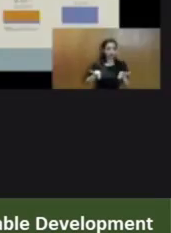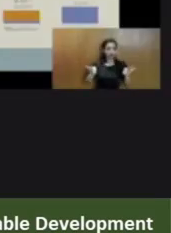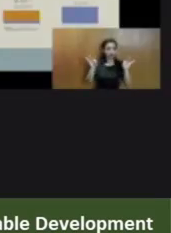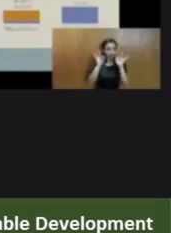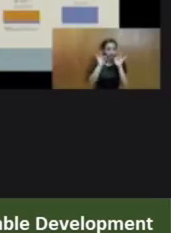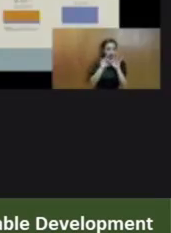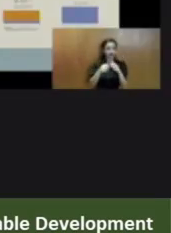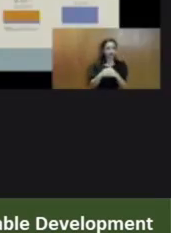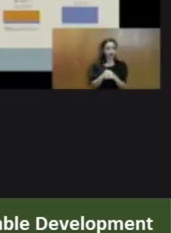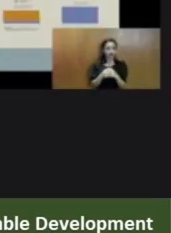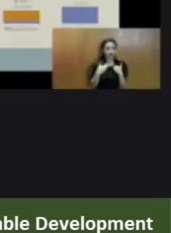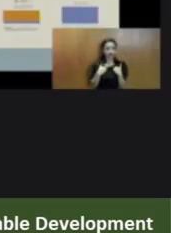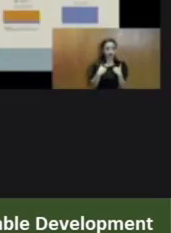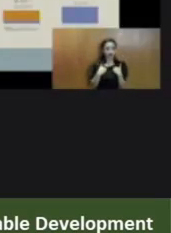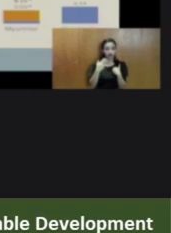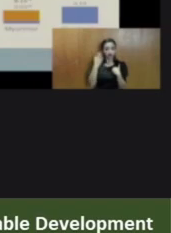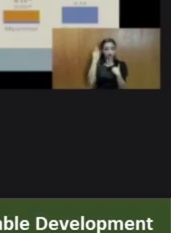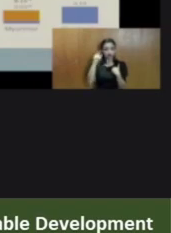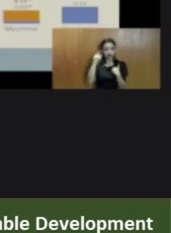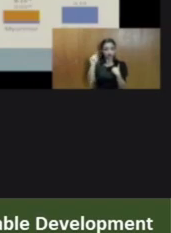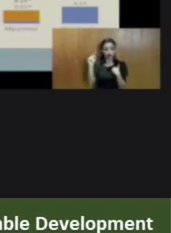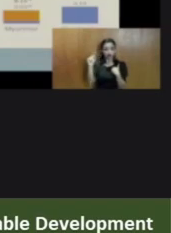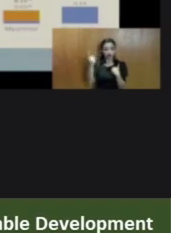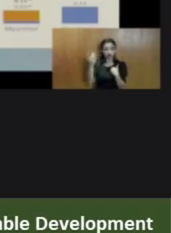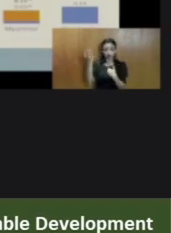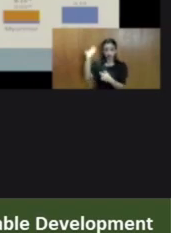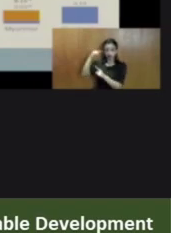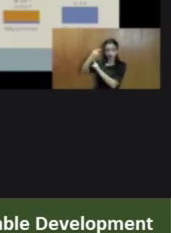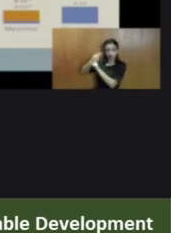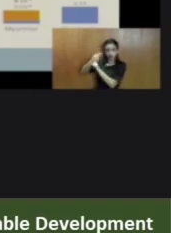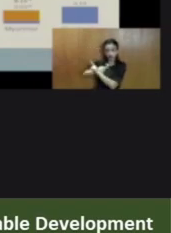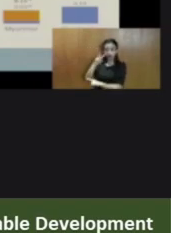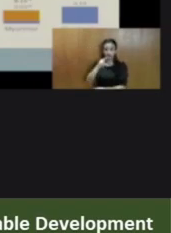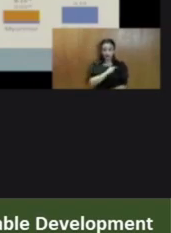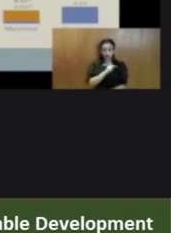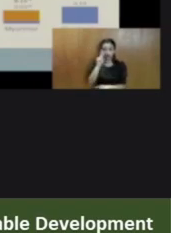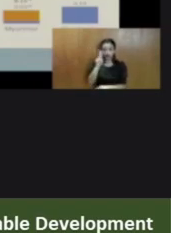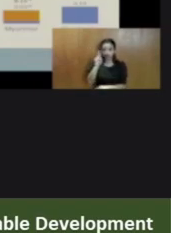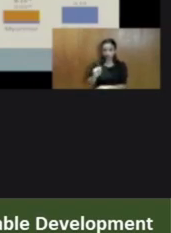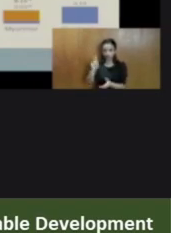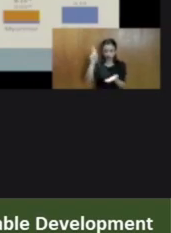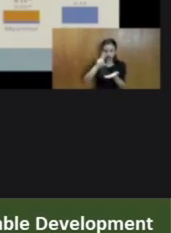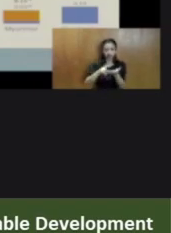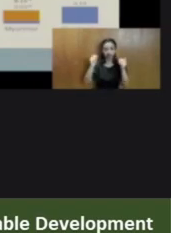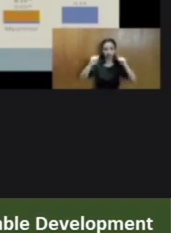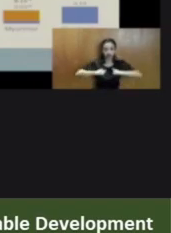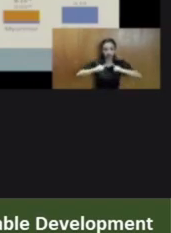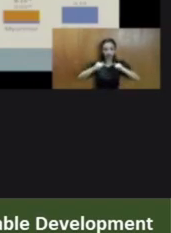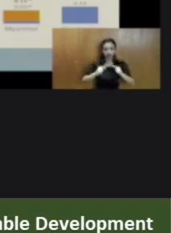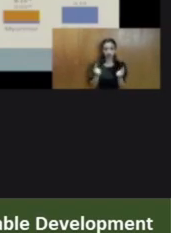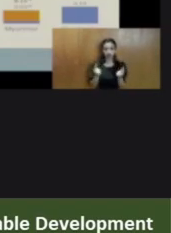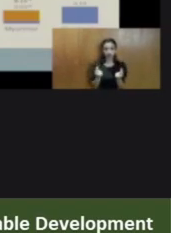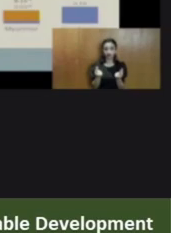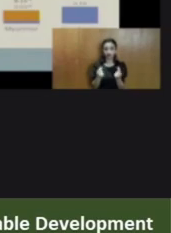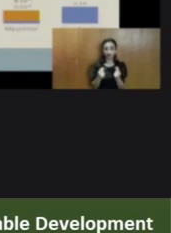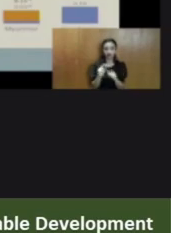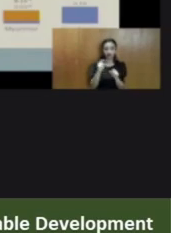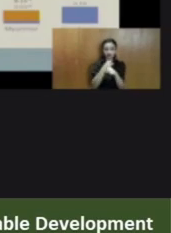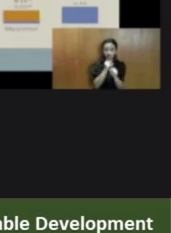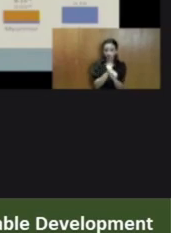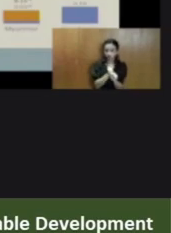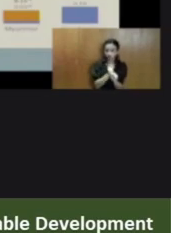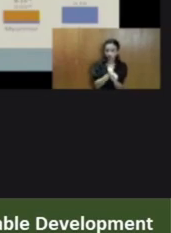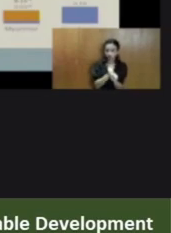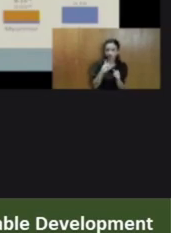illustration of this because only last month, Vietnam and the United States of America signed an agreement to develop the manufacturing of